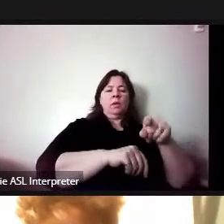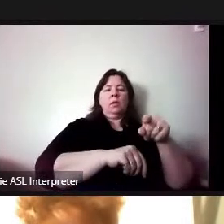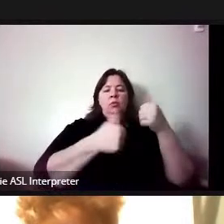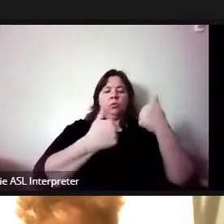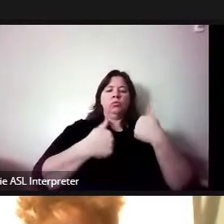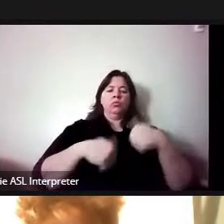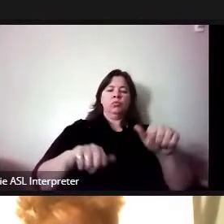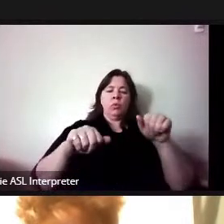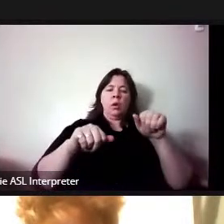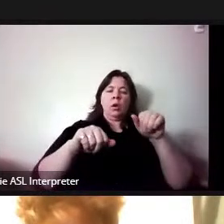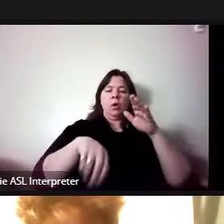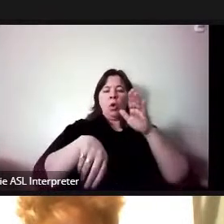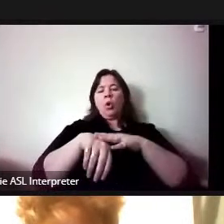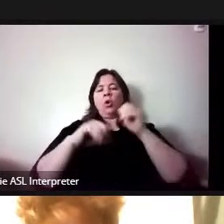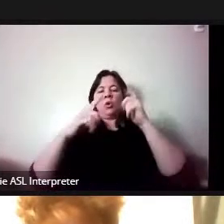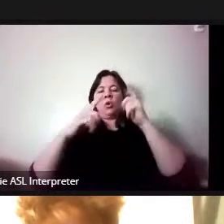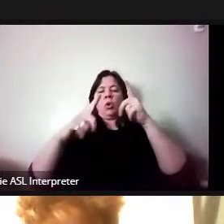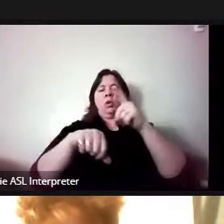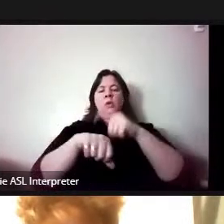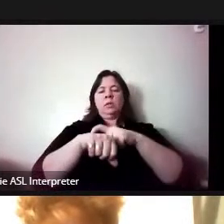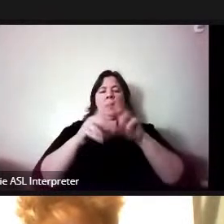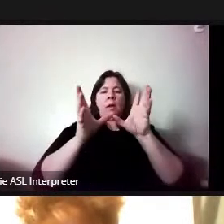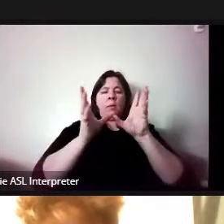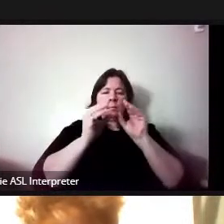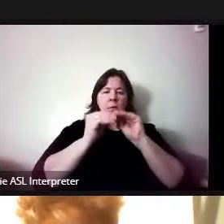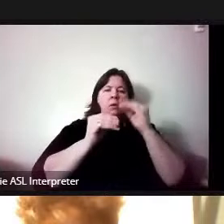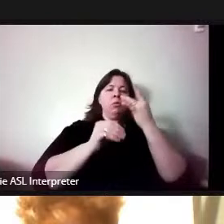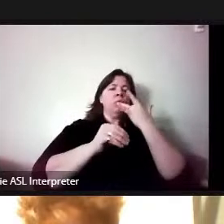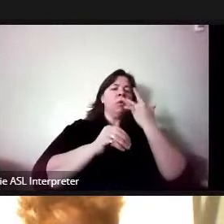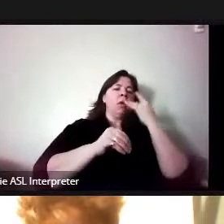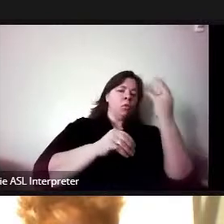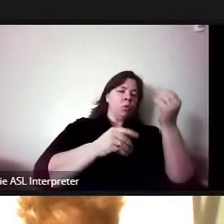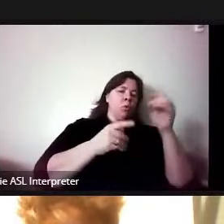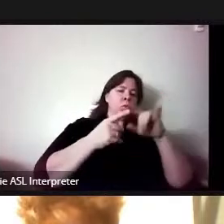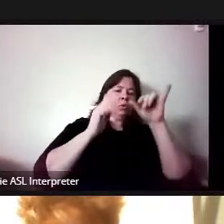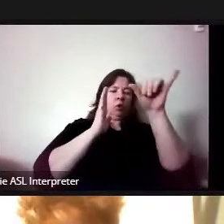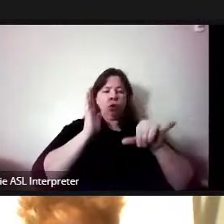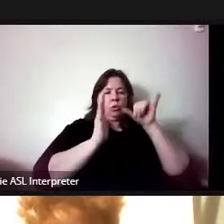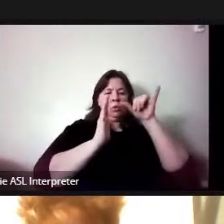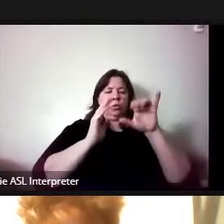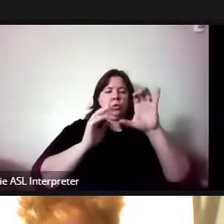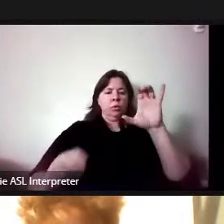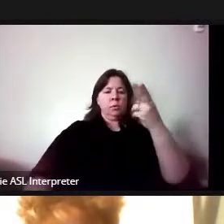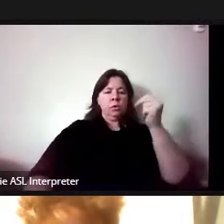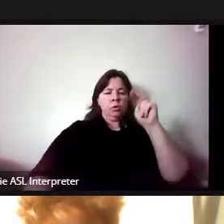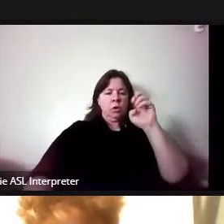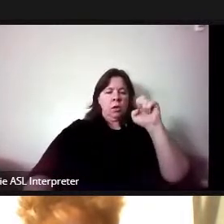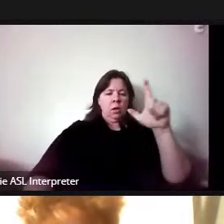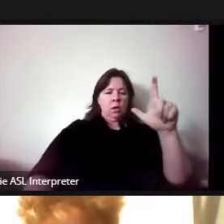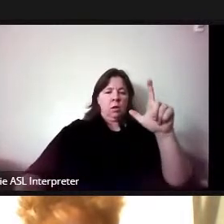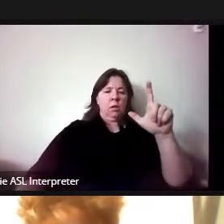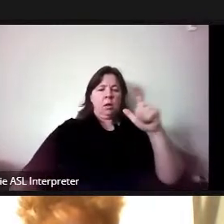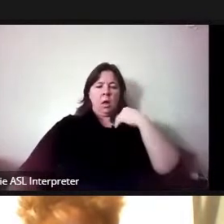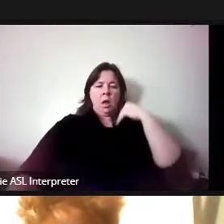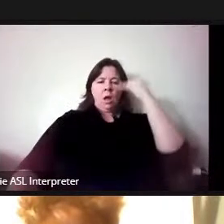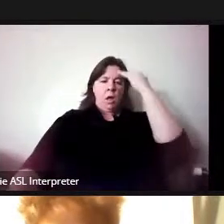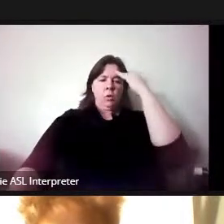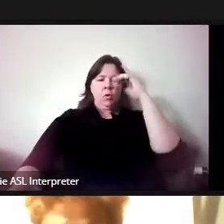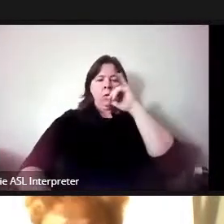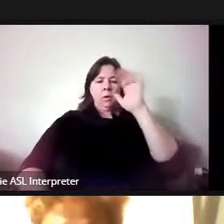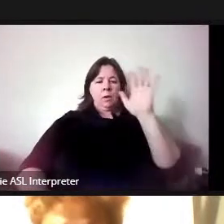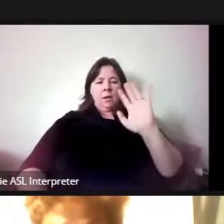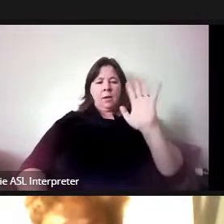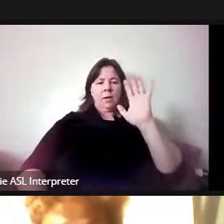trying to get on all the time on the meeting, rather go to the YouTube channel. Thank you. I know it's not the same, you're not here with us,